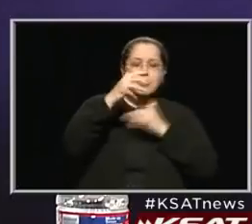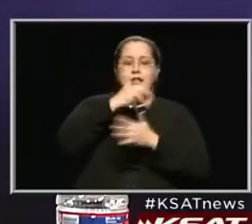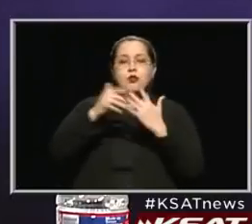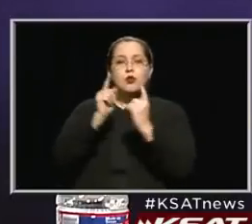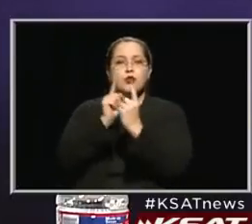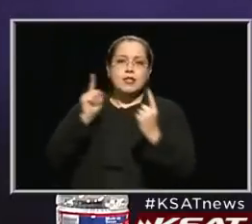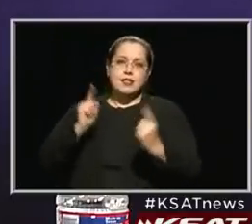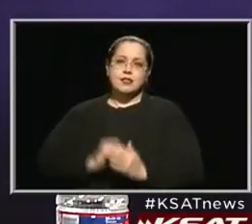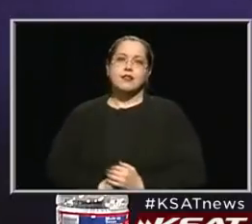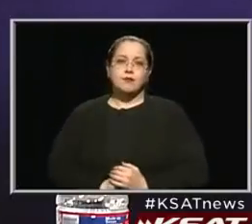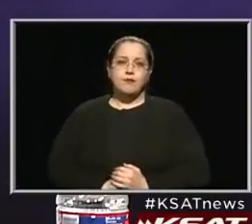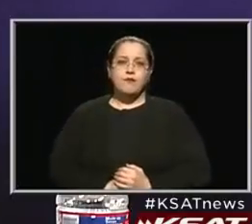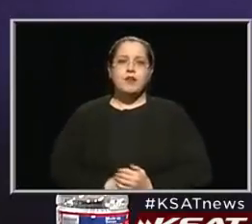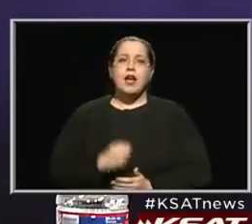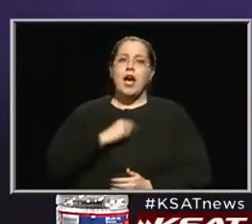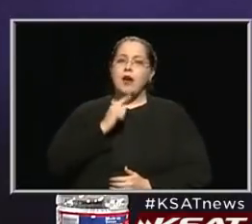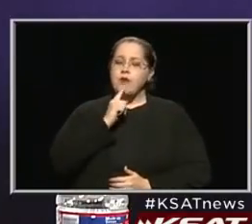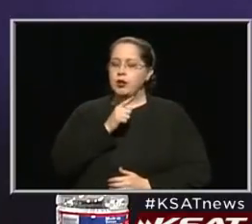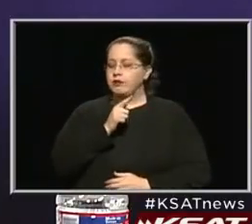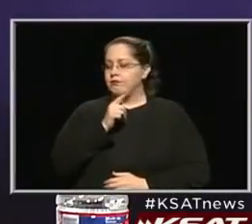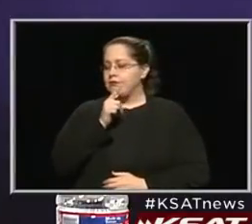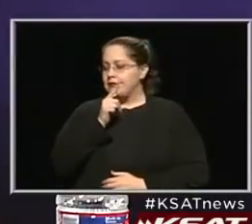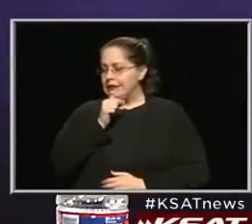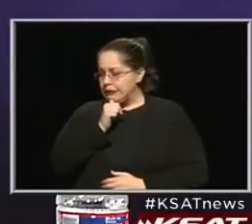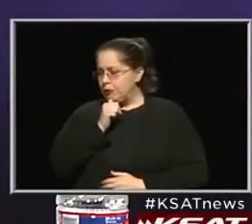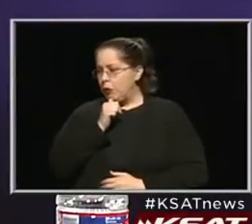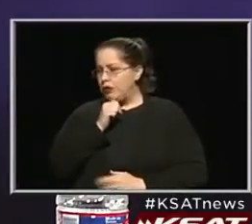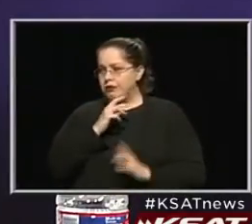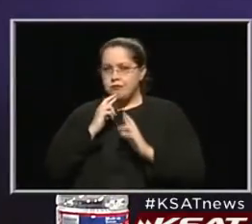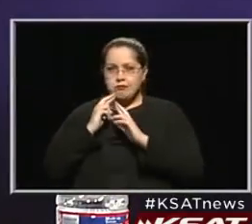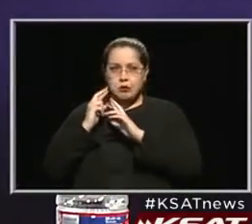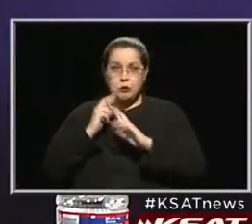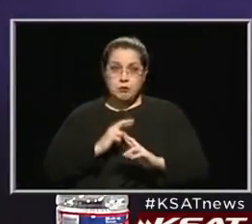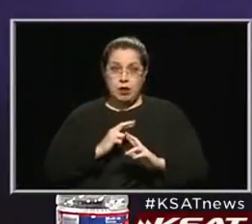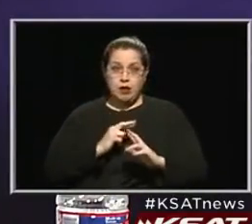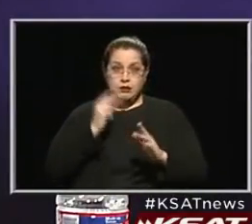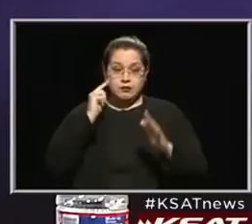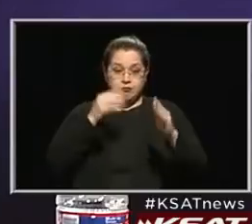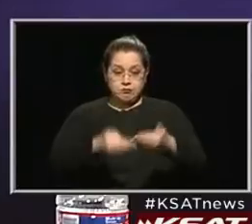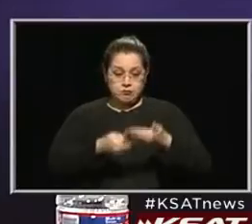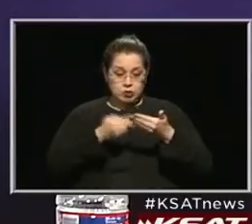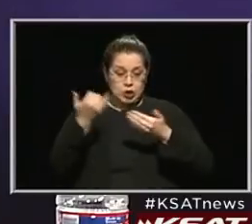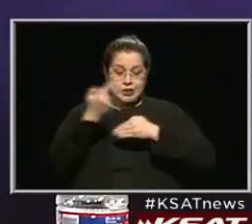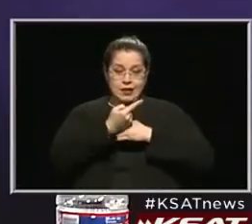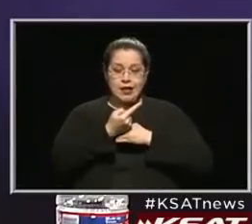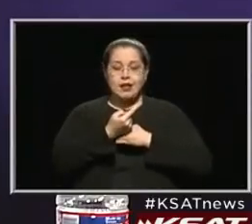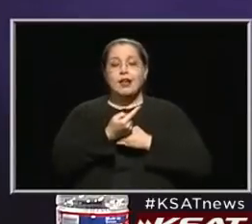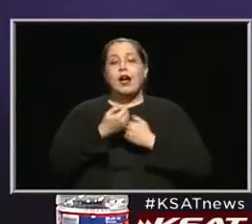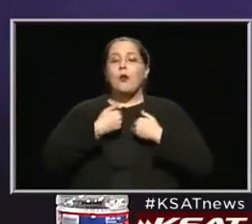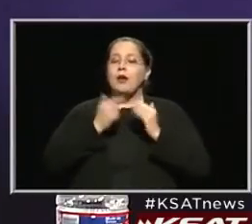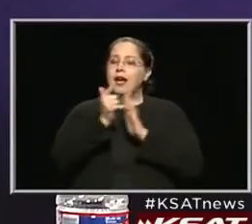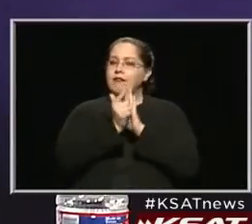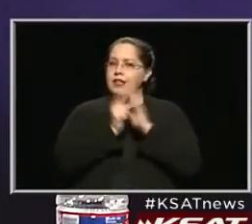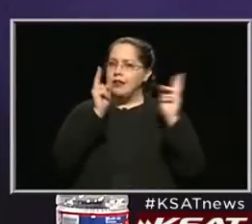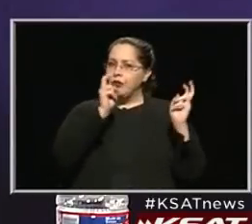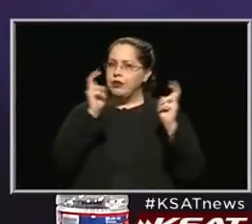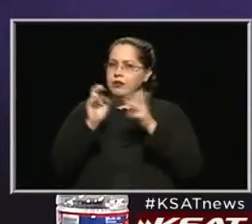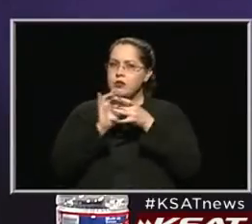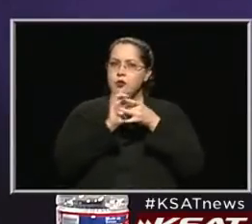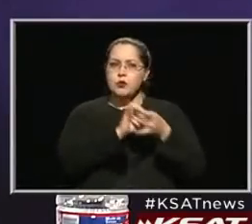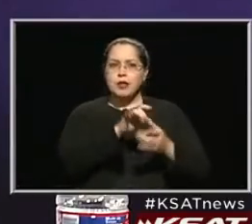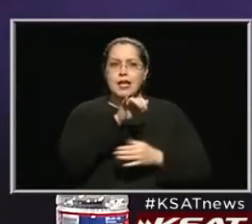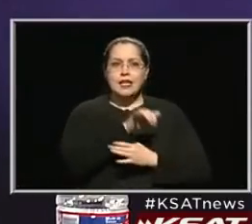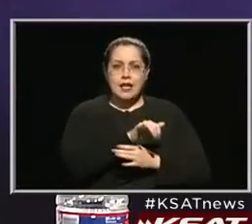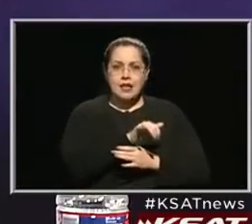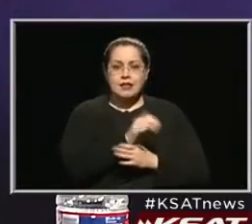distance. I'm very disappointed in the response that we got today, and there are legal issues pertaining to that,